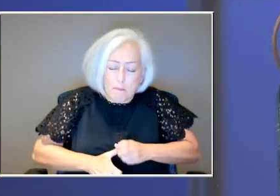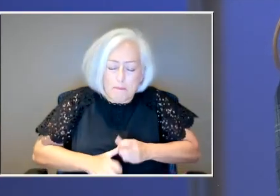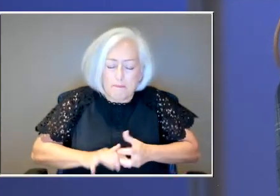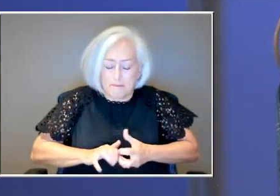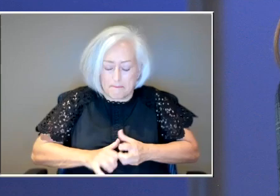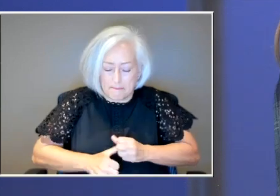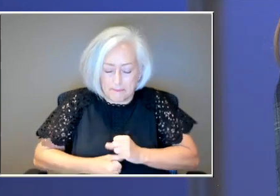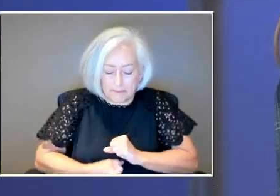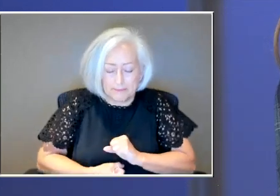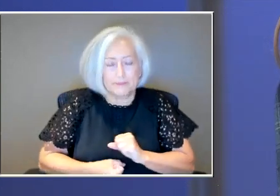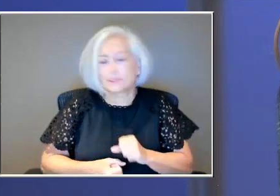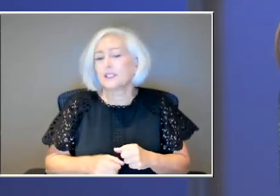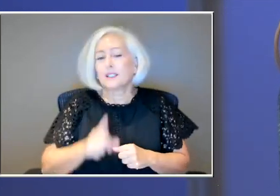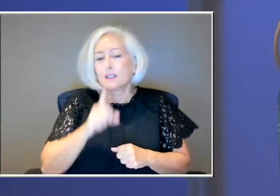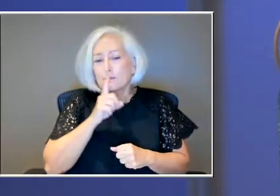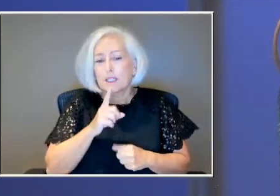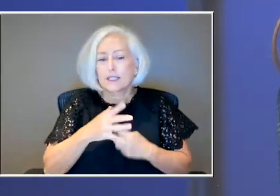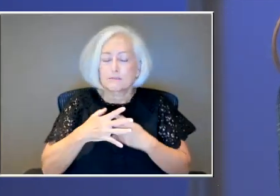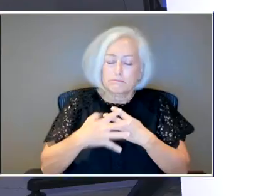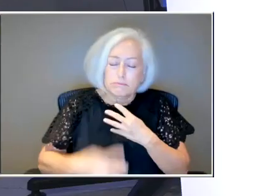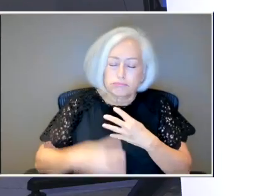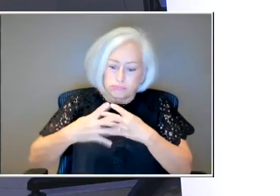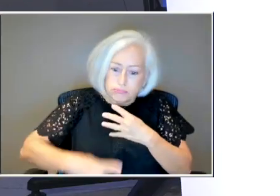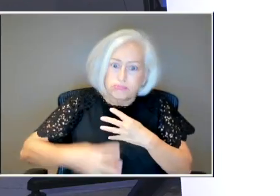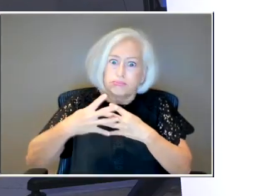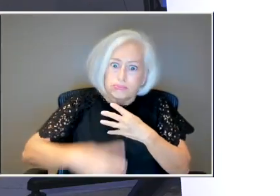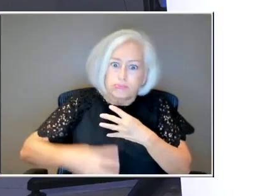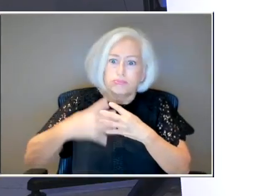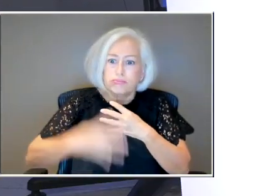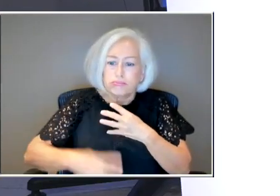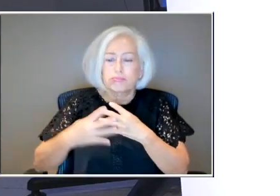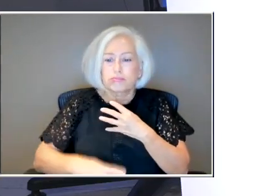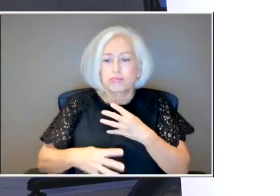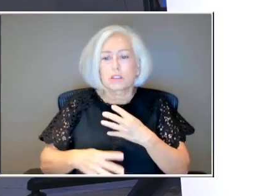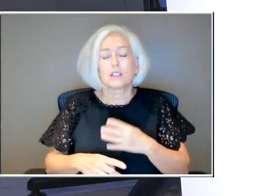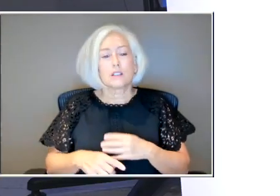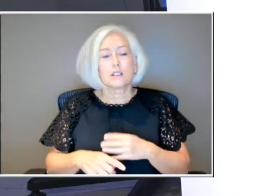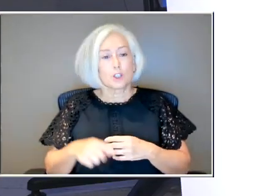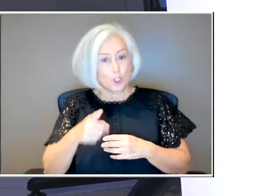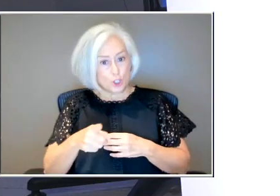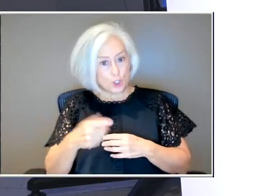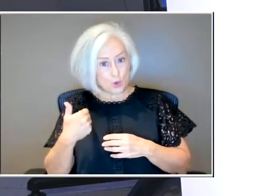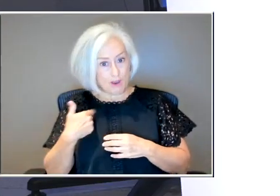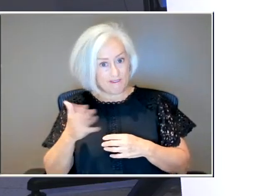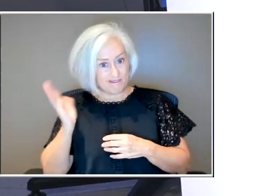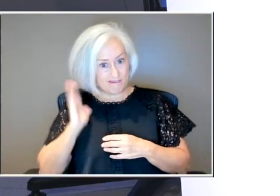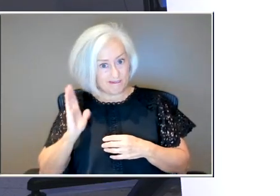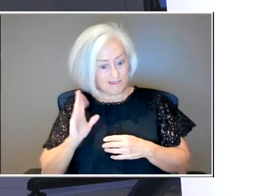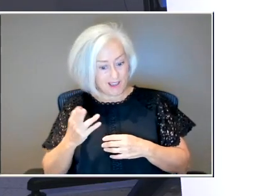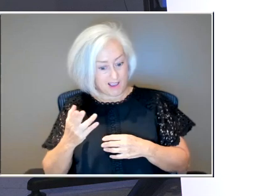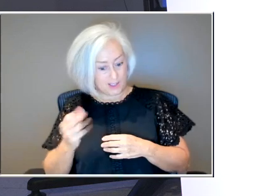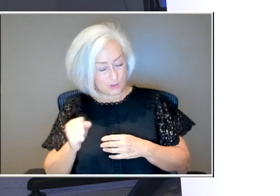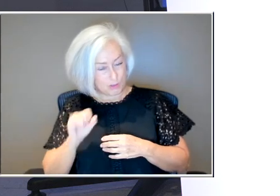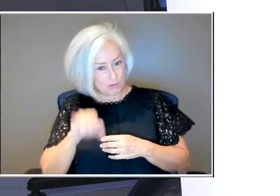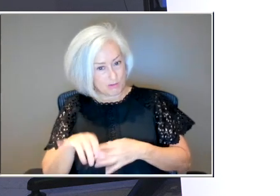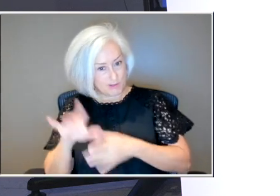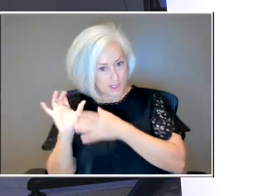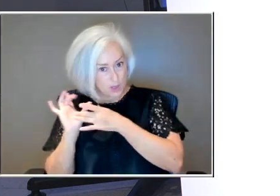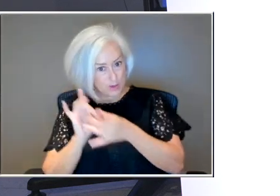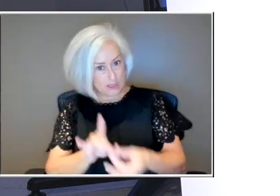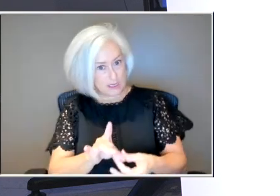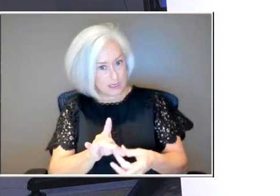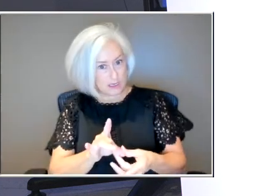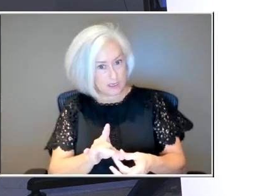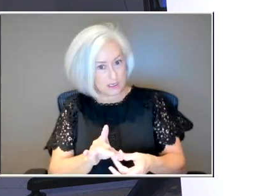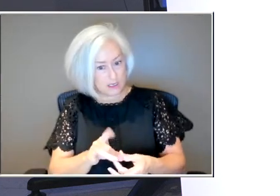cramps, really heavy bleeding. But you had that back in high school. So Dr. Findley, is that related? I mean, if you have a heavy period in high